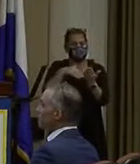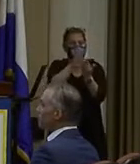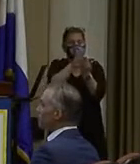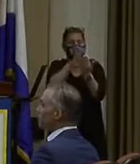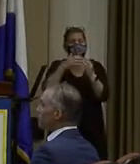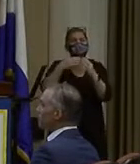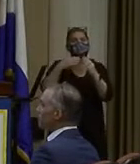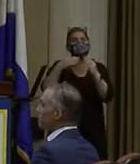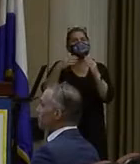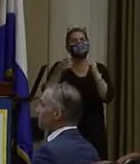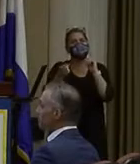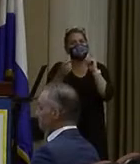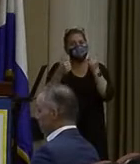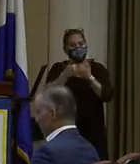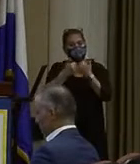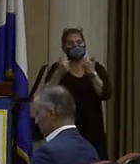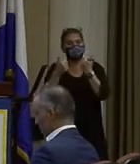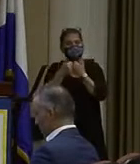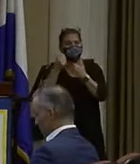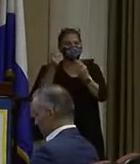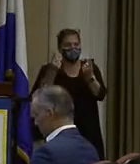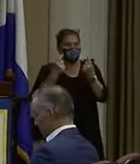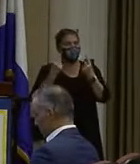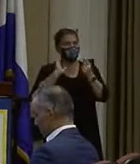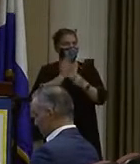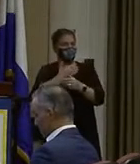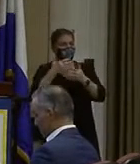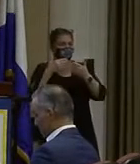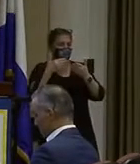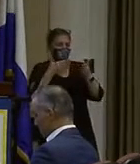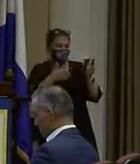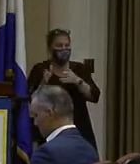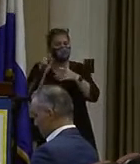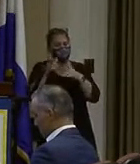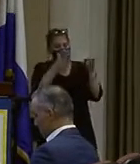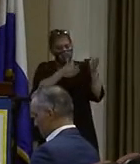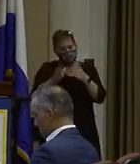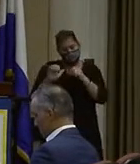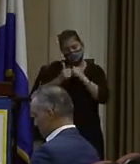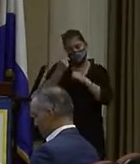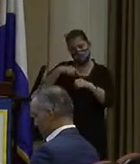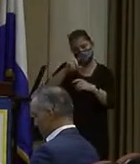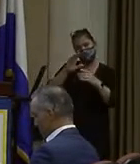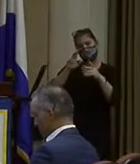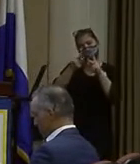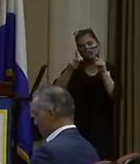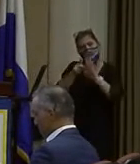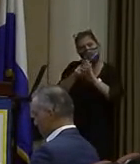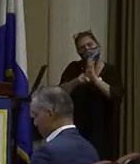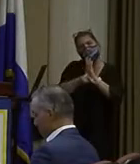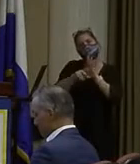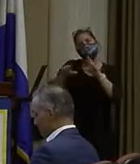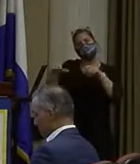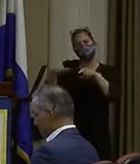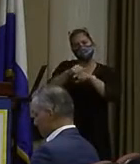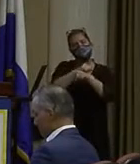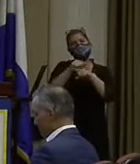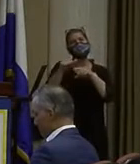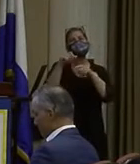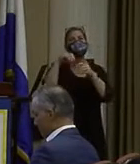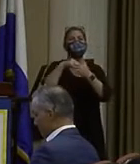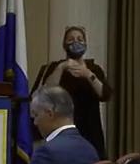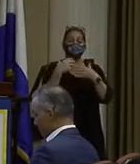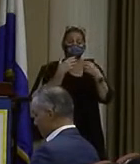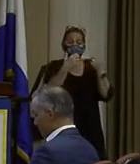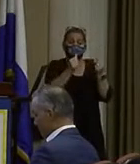these demographic shifts portend. While doing so, we need to consider how policies and practices in both health and